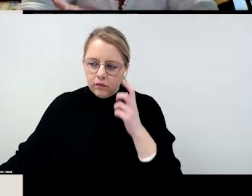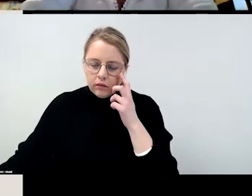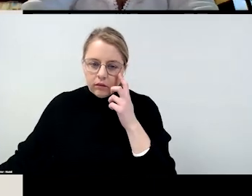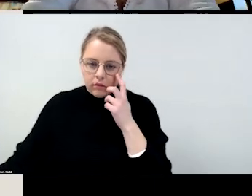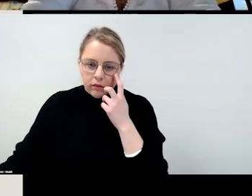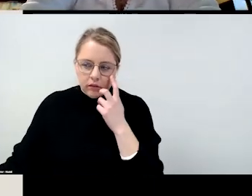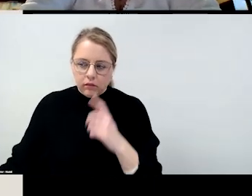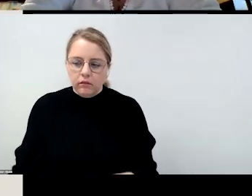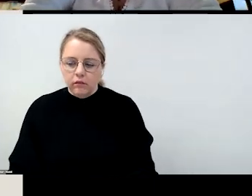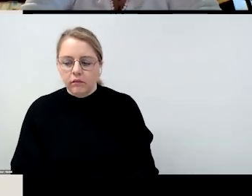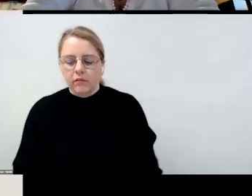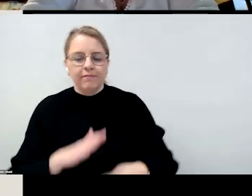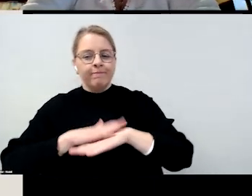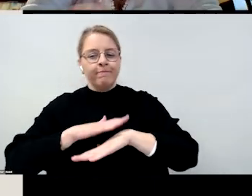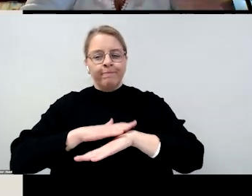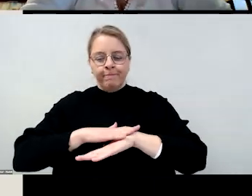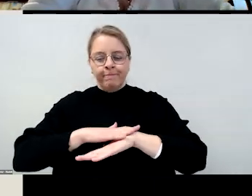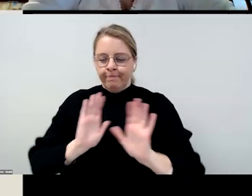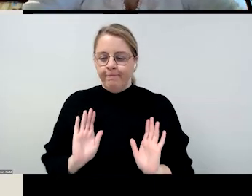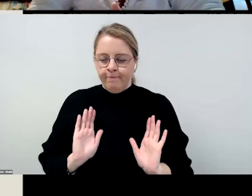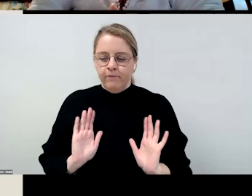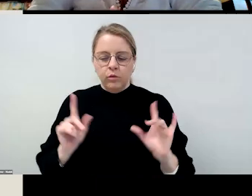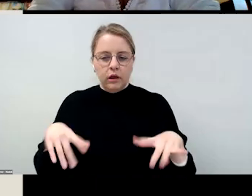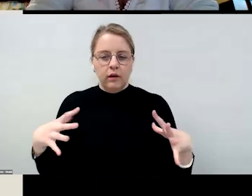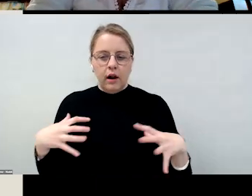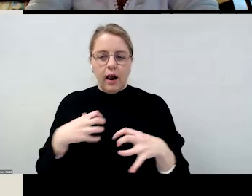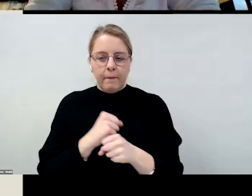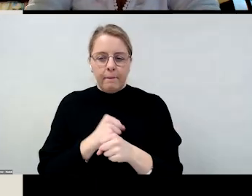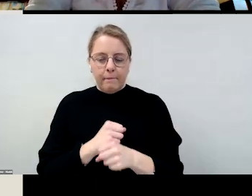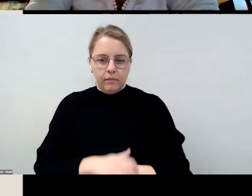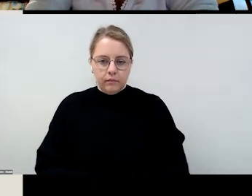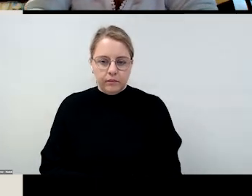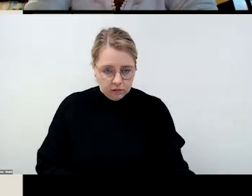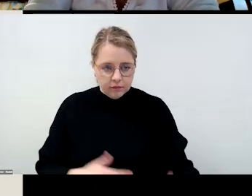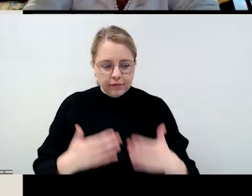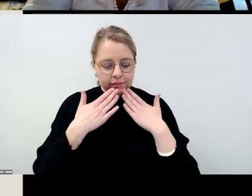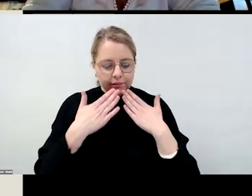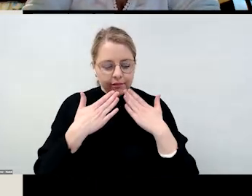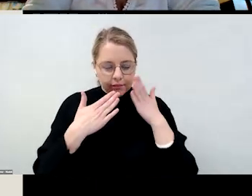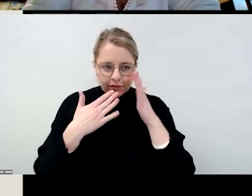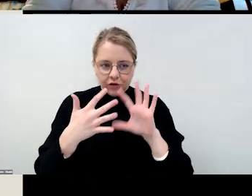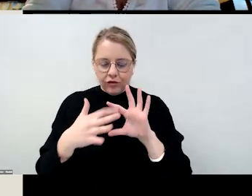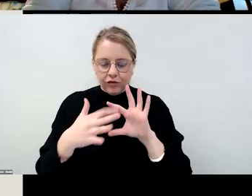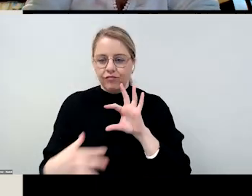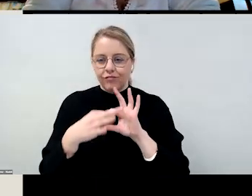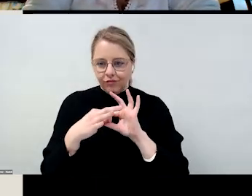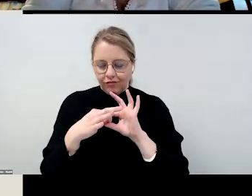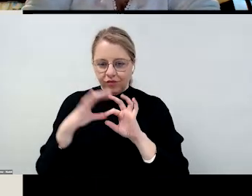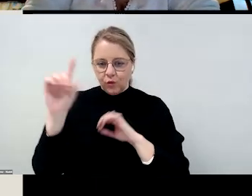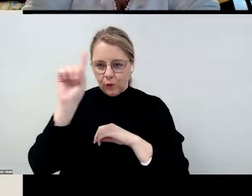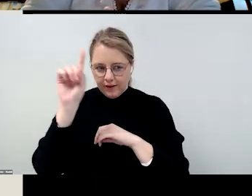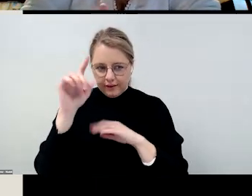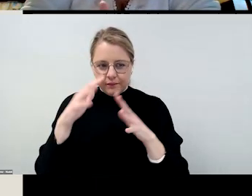That's all we have time for now. Thank you, everyone, for joining us for today's